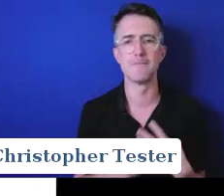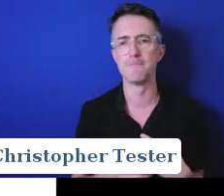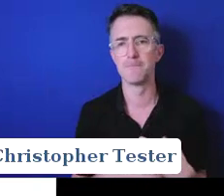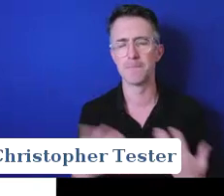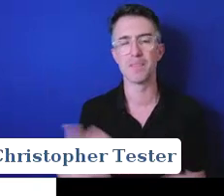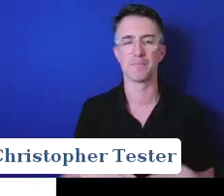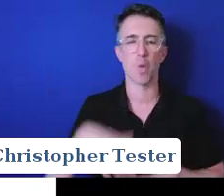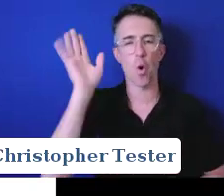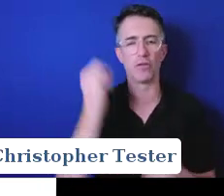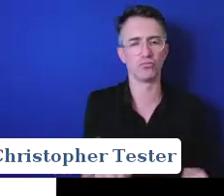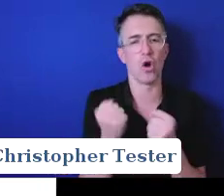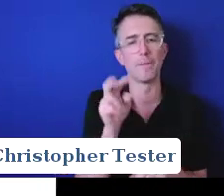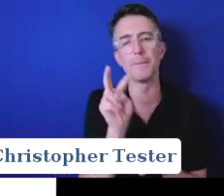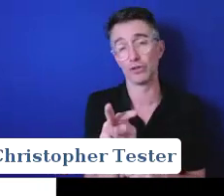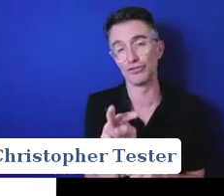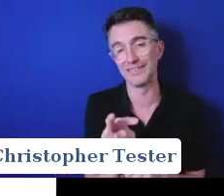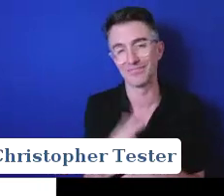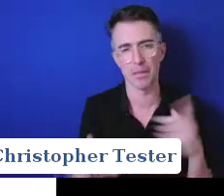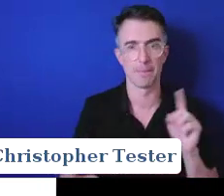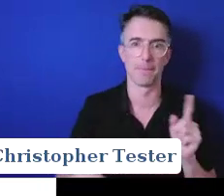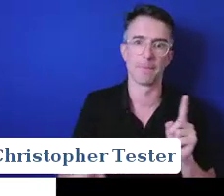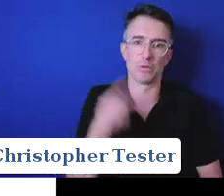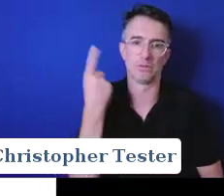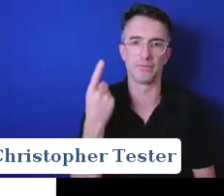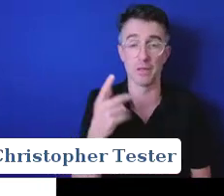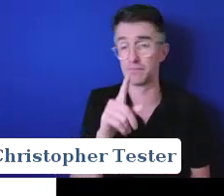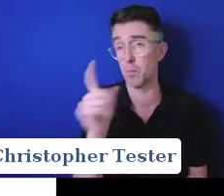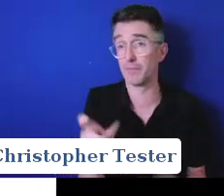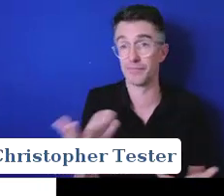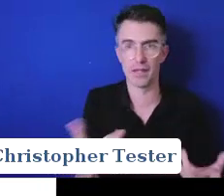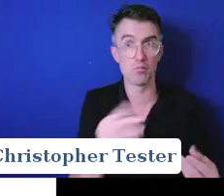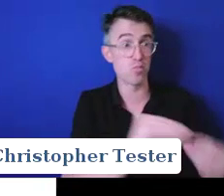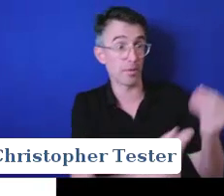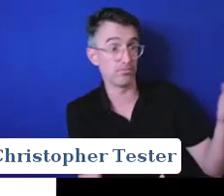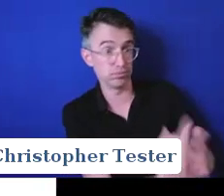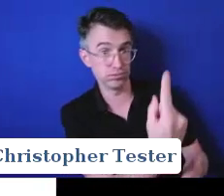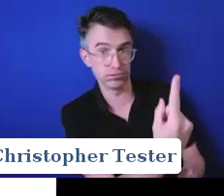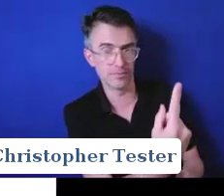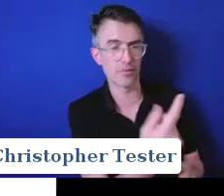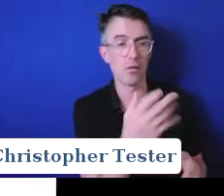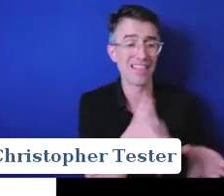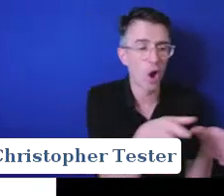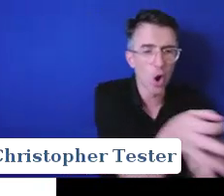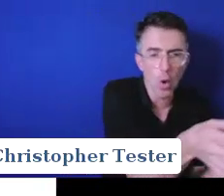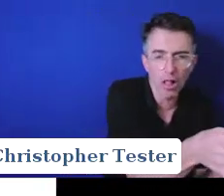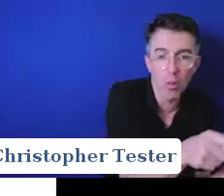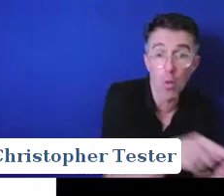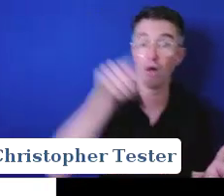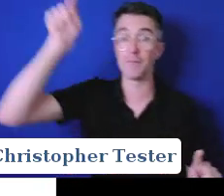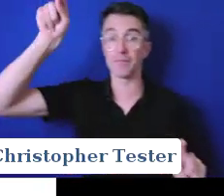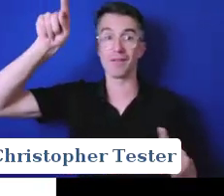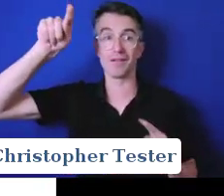address immediate issues and challenges at the commune level in a timely manner. And then a communication